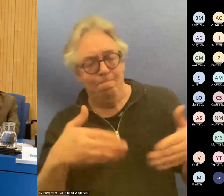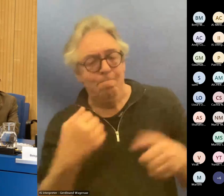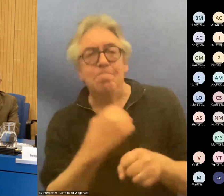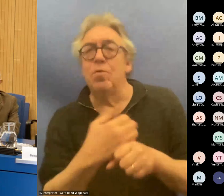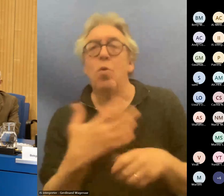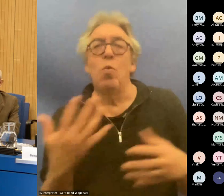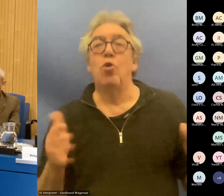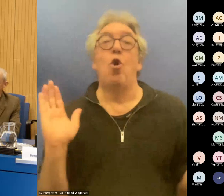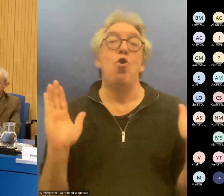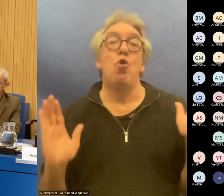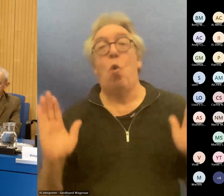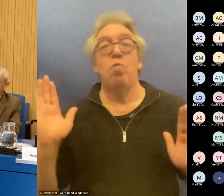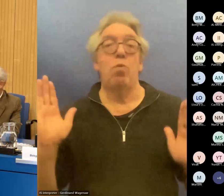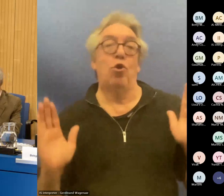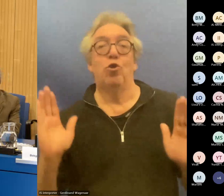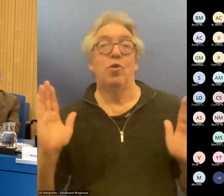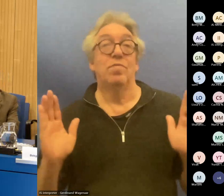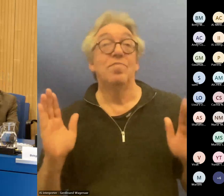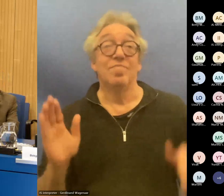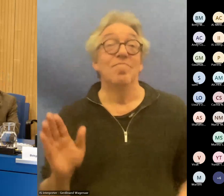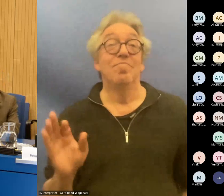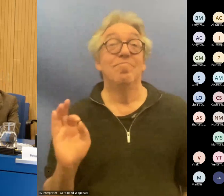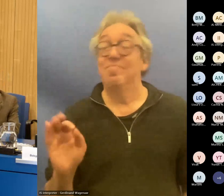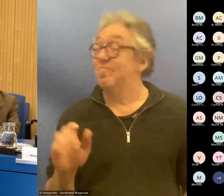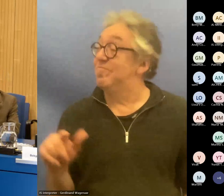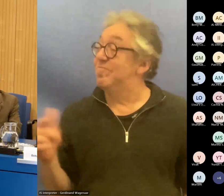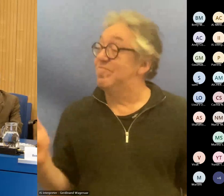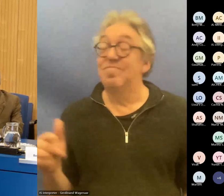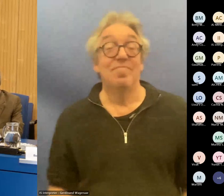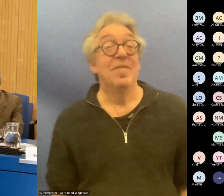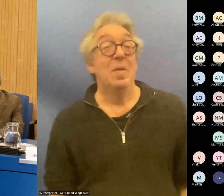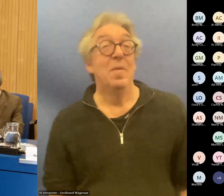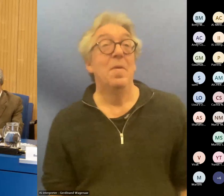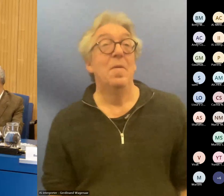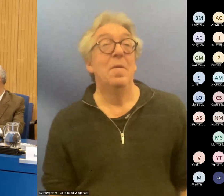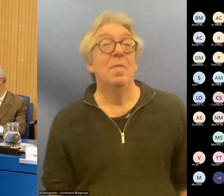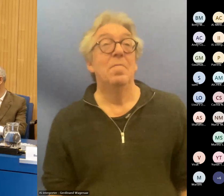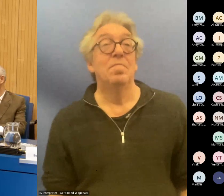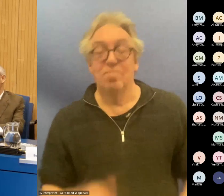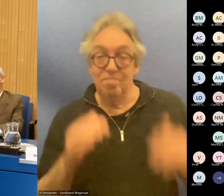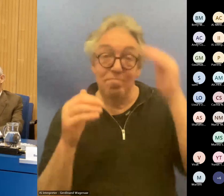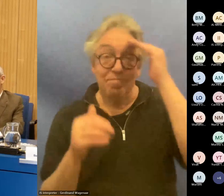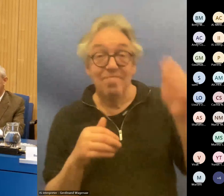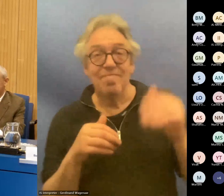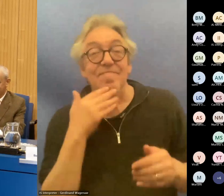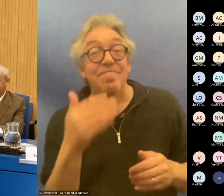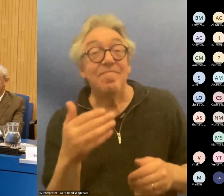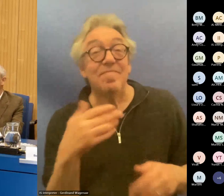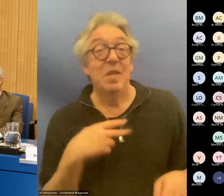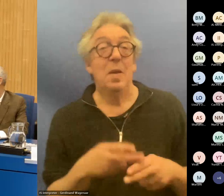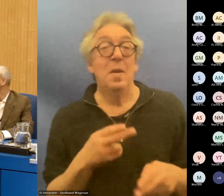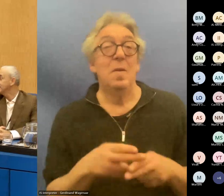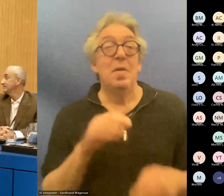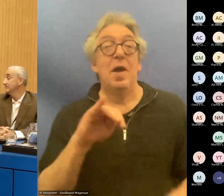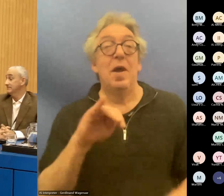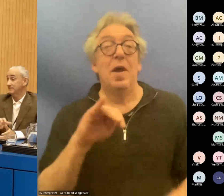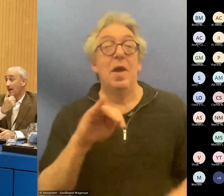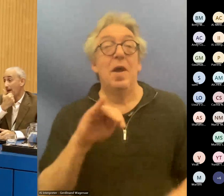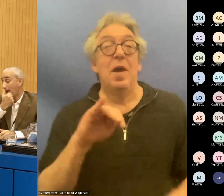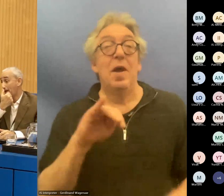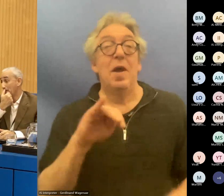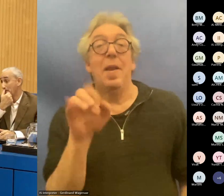Welcome. Yereli? And hi. Adriana? Thank you. Hi, my name is Yereli ROLANDER. I